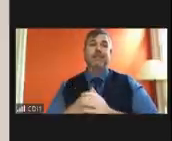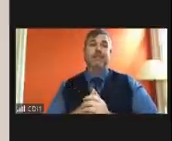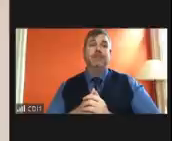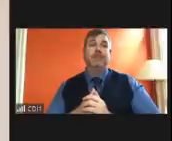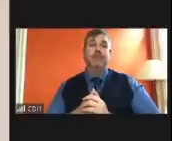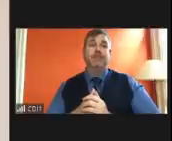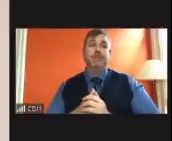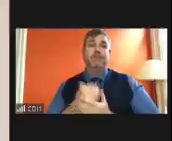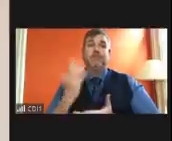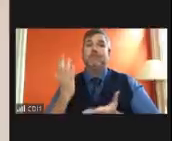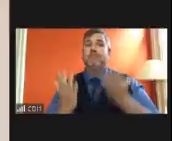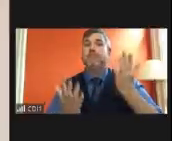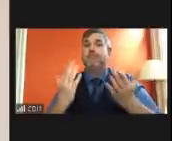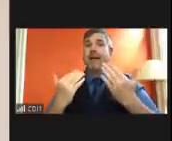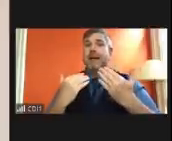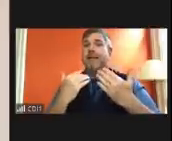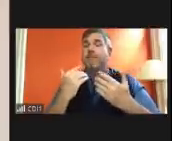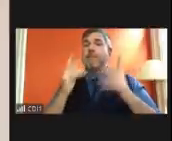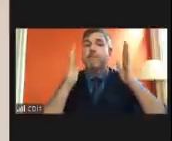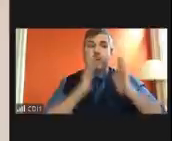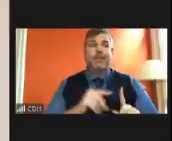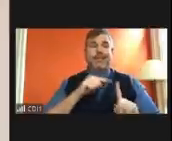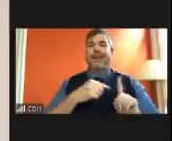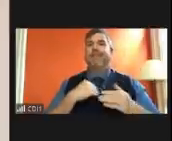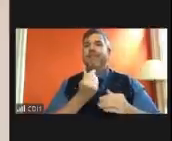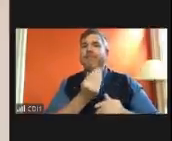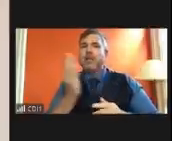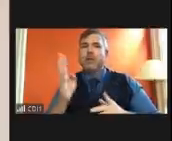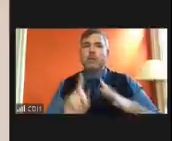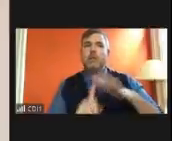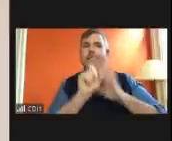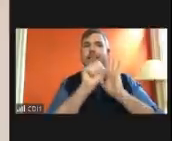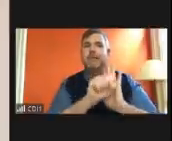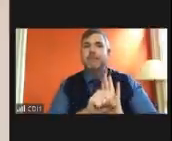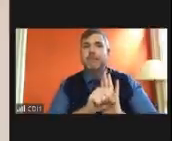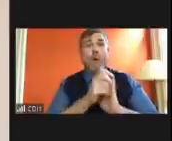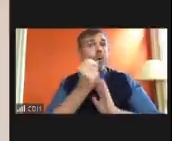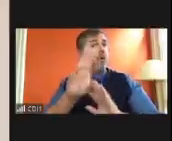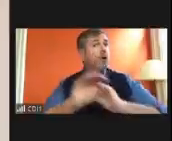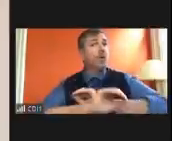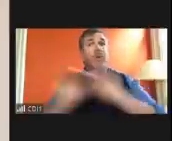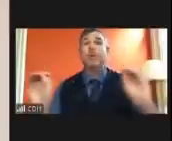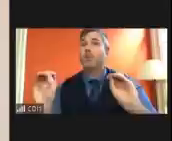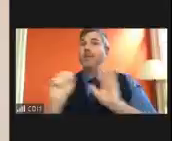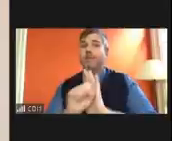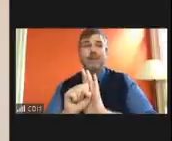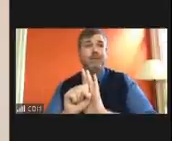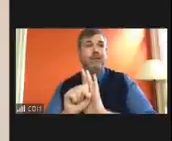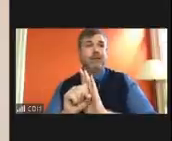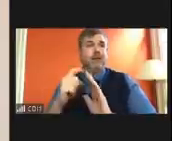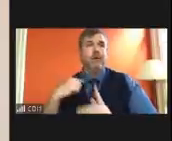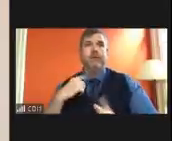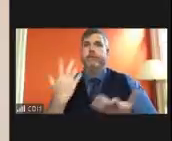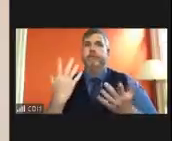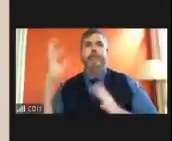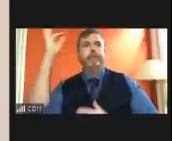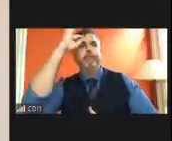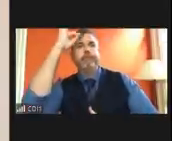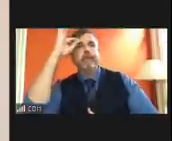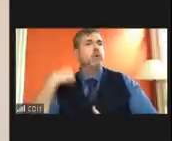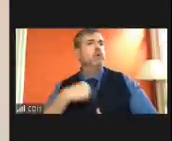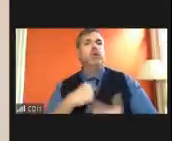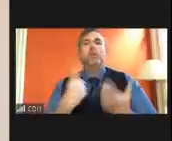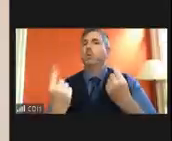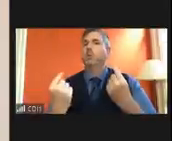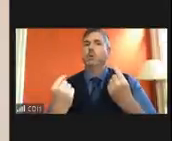or no symptoms at all. So we really need to do, what we do is we do these mass testing events where